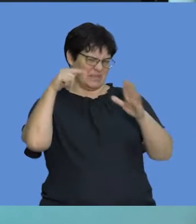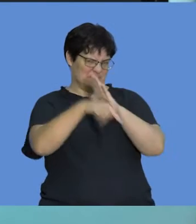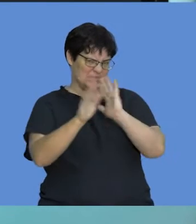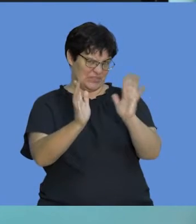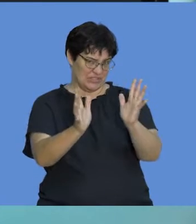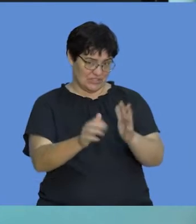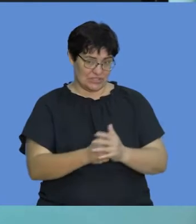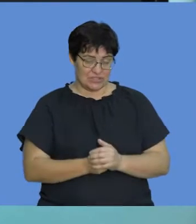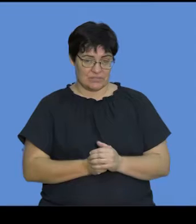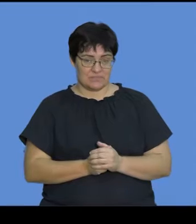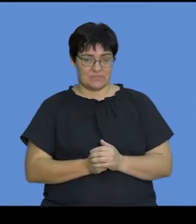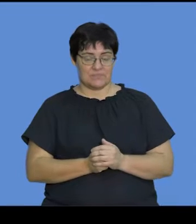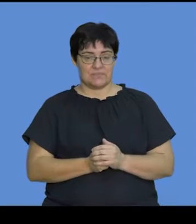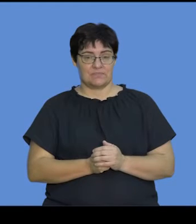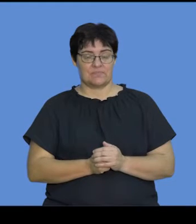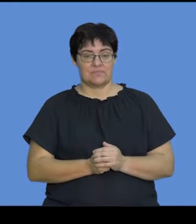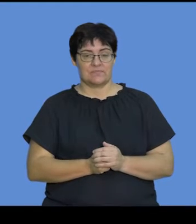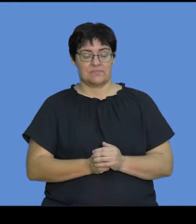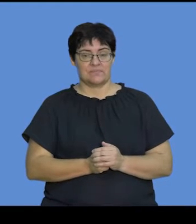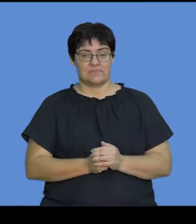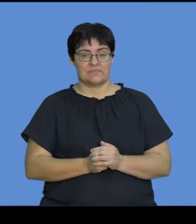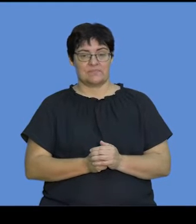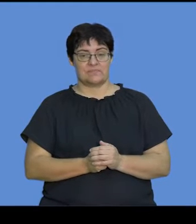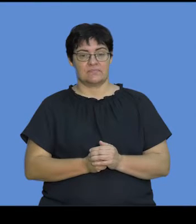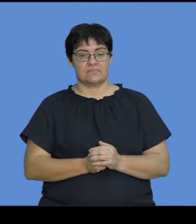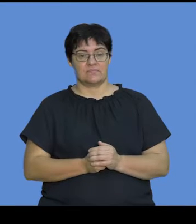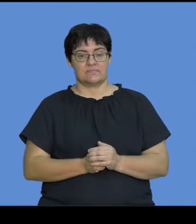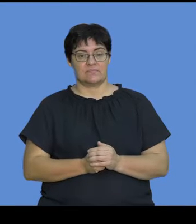time, okay? So,